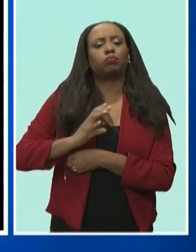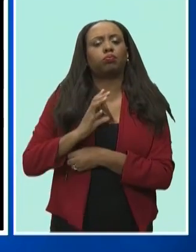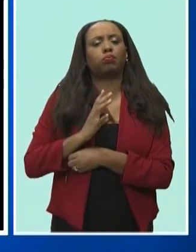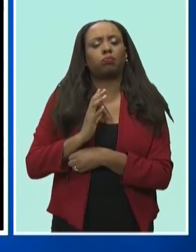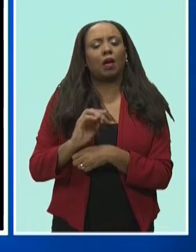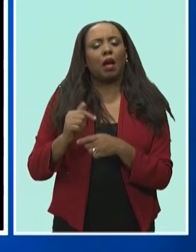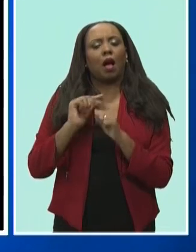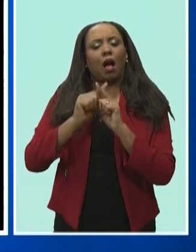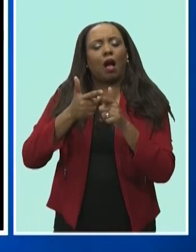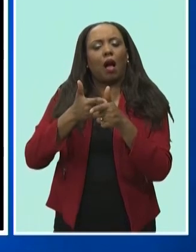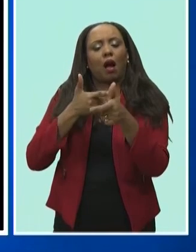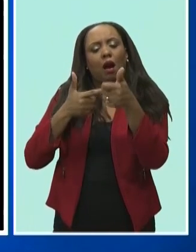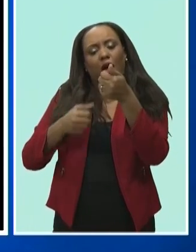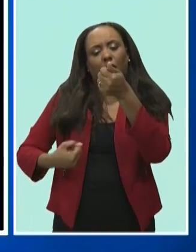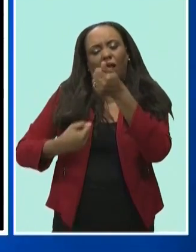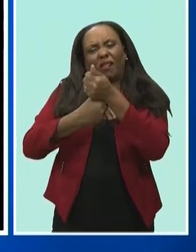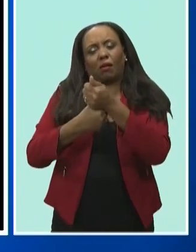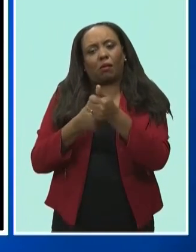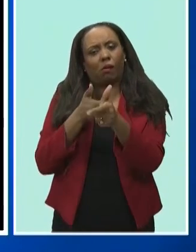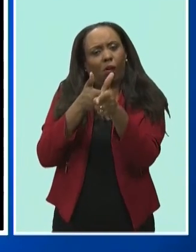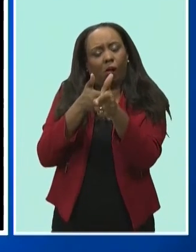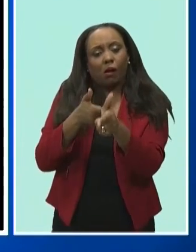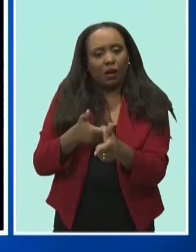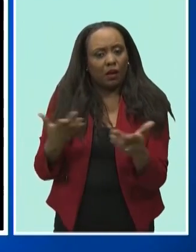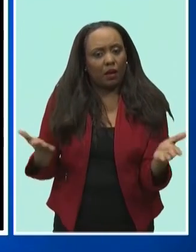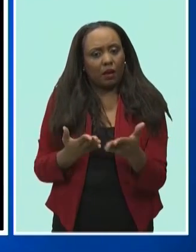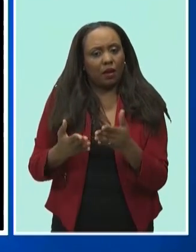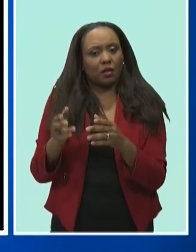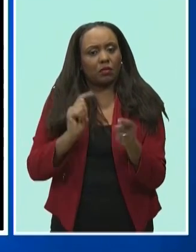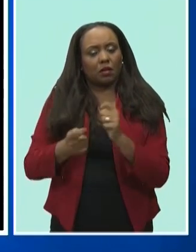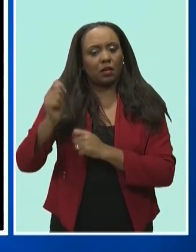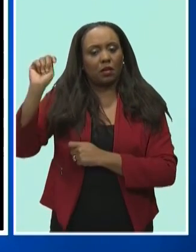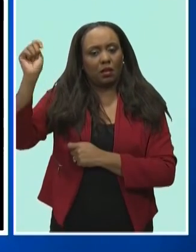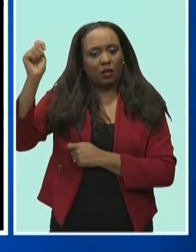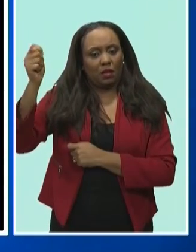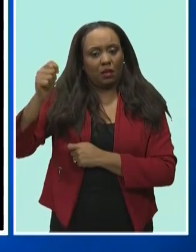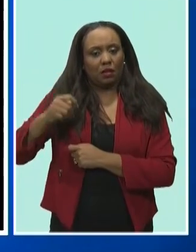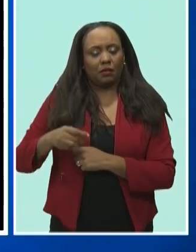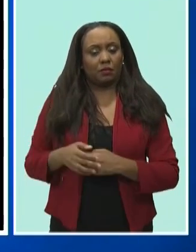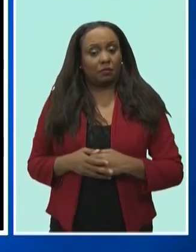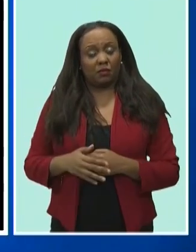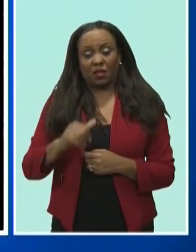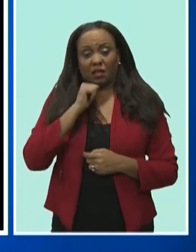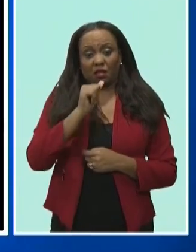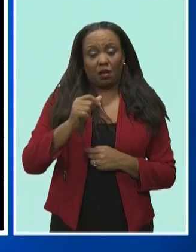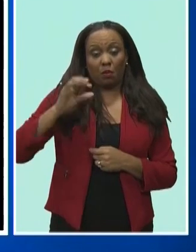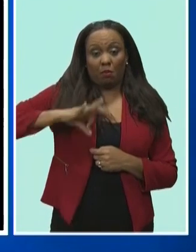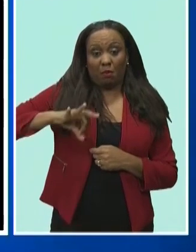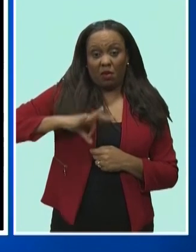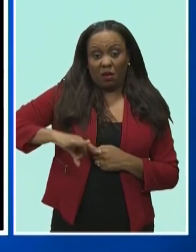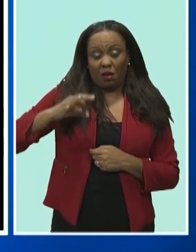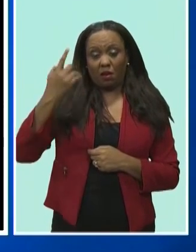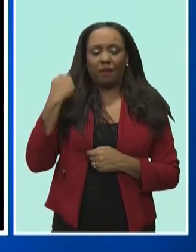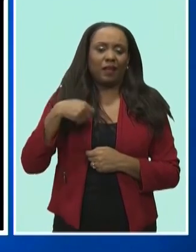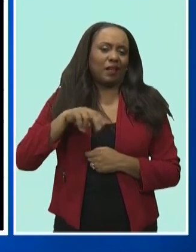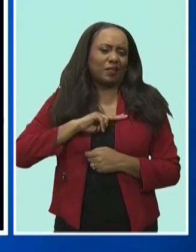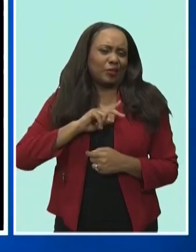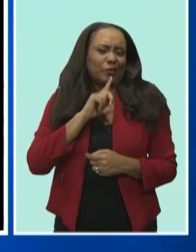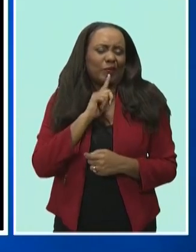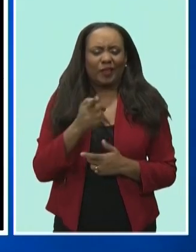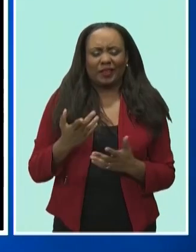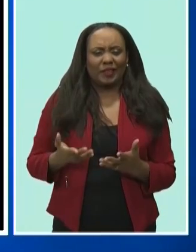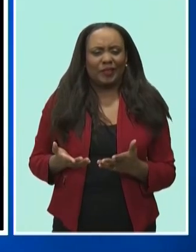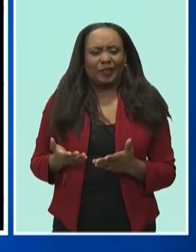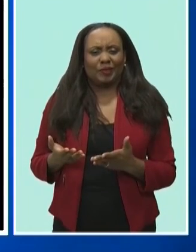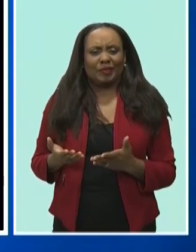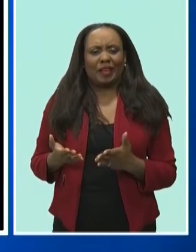that unfortunately are here in Trinidad and Tobago. And we don't think there's a benefit to a gun amnesty. We think persons will just bring